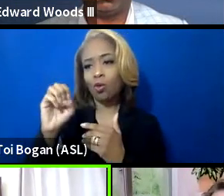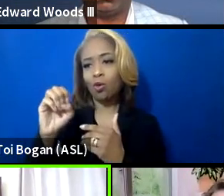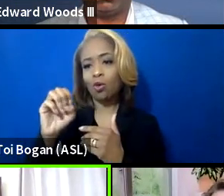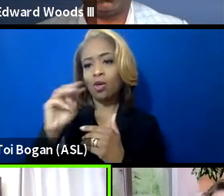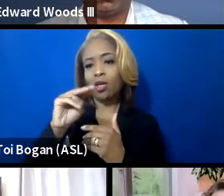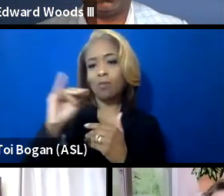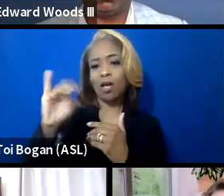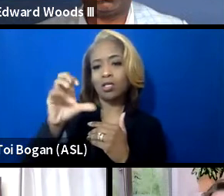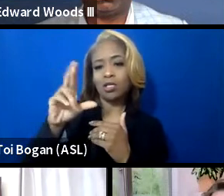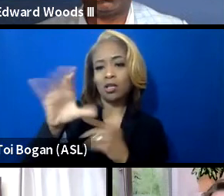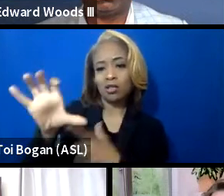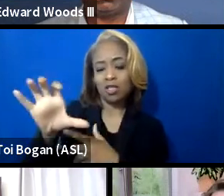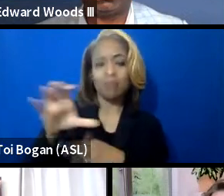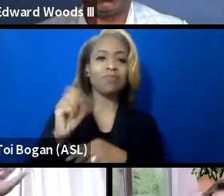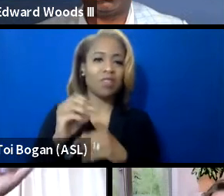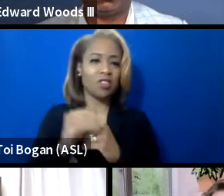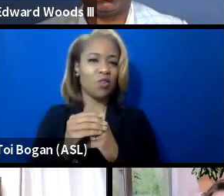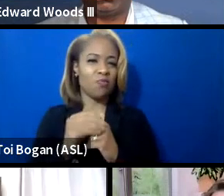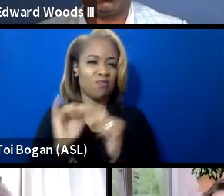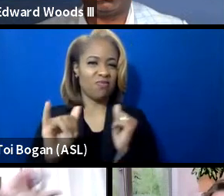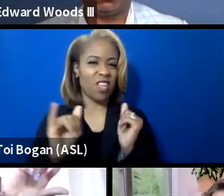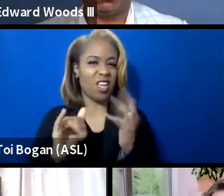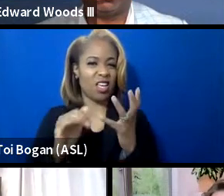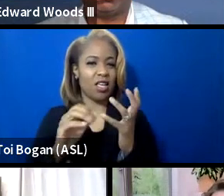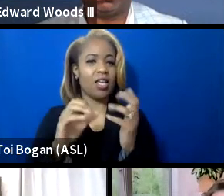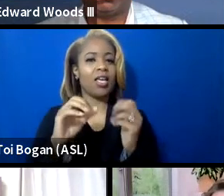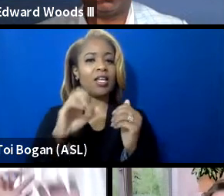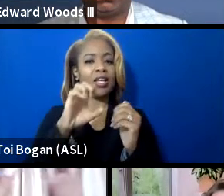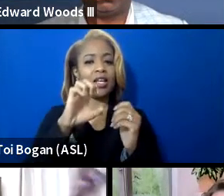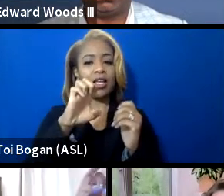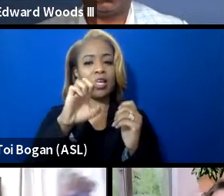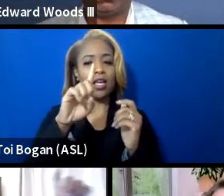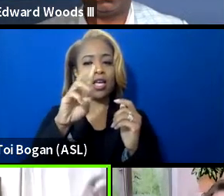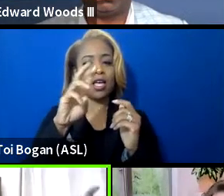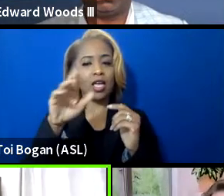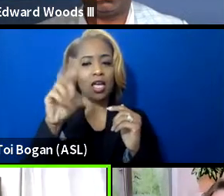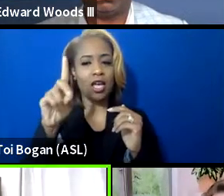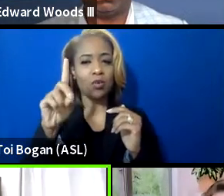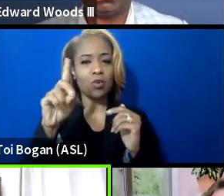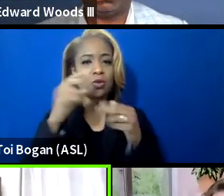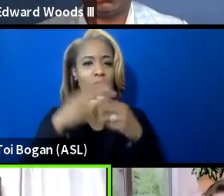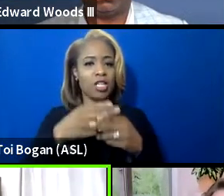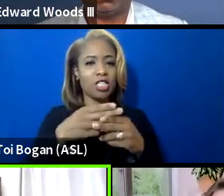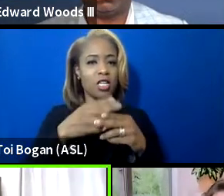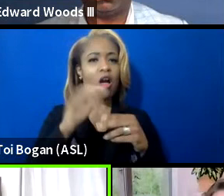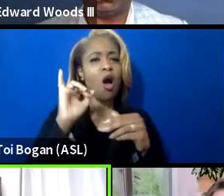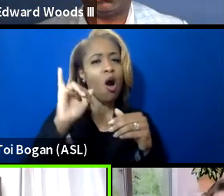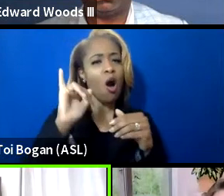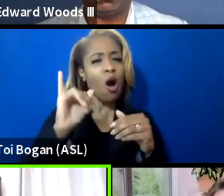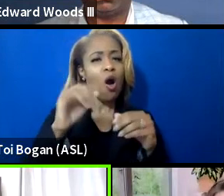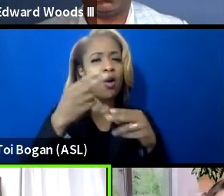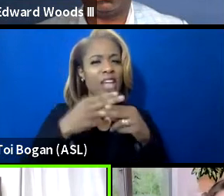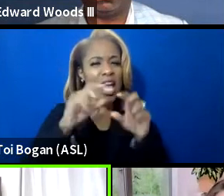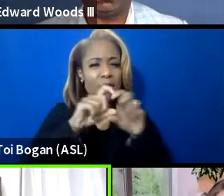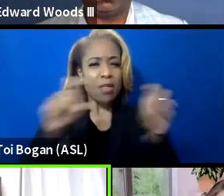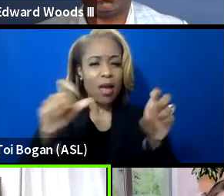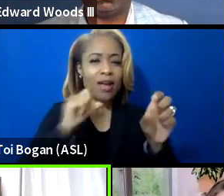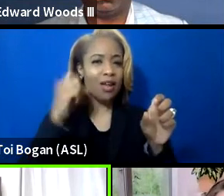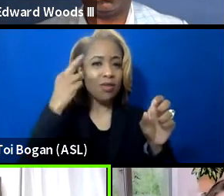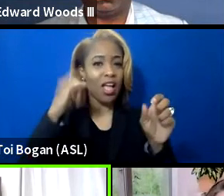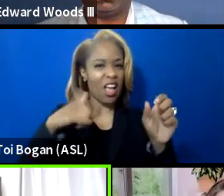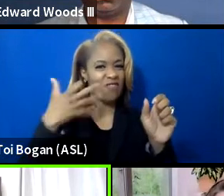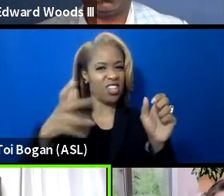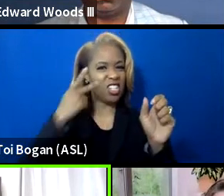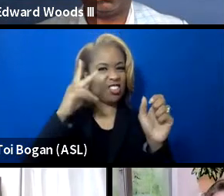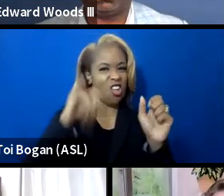when Edward mentioned, I'm like, oh, those are the names that are at the bottom, at the billboard. I didn't even realize that I had seen these